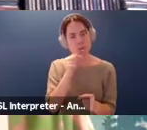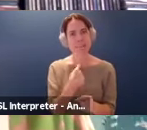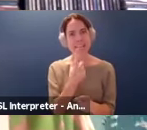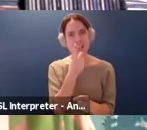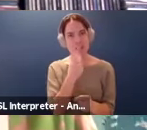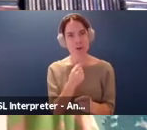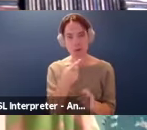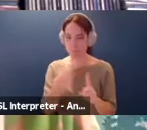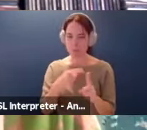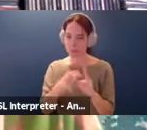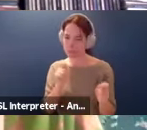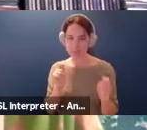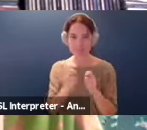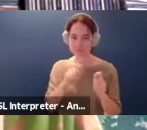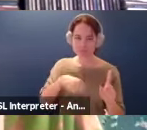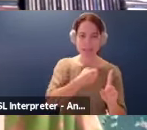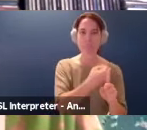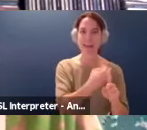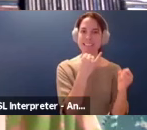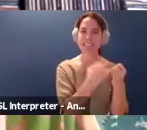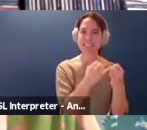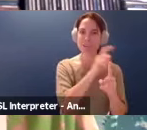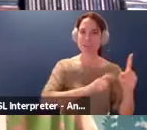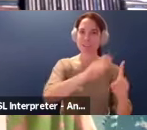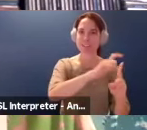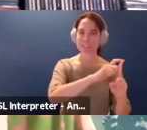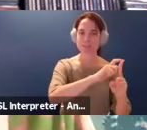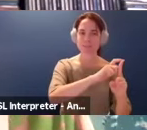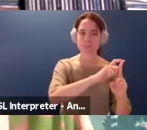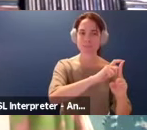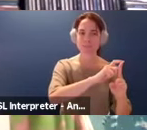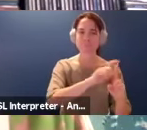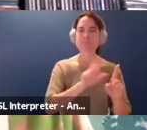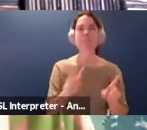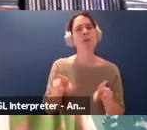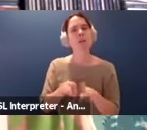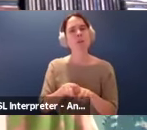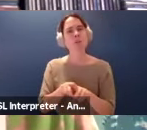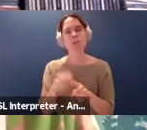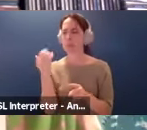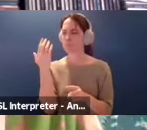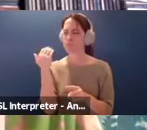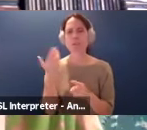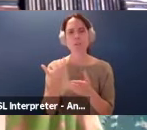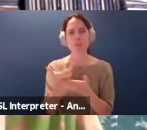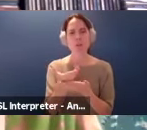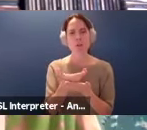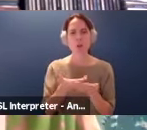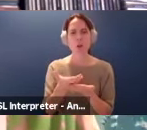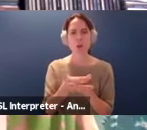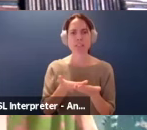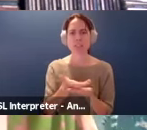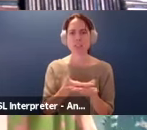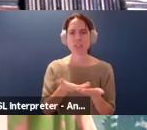things i recall amara geeta saying in the um previous conversation that sometimes she hasn't expressed things or